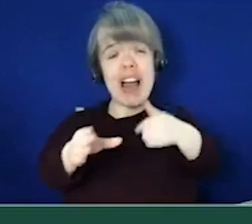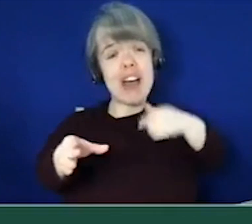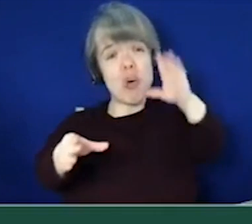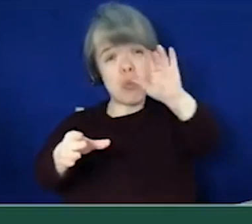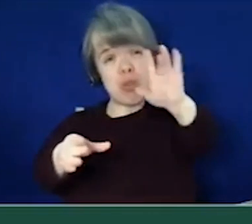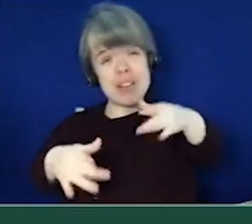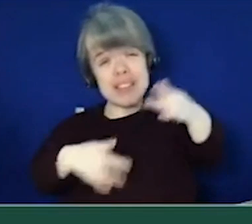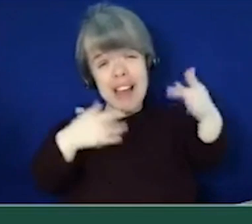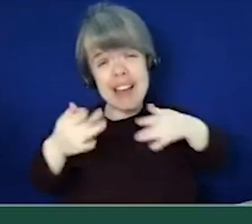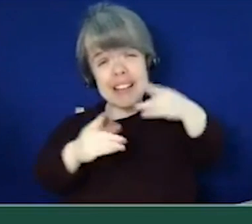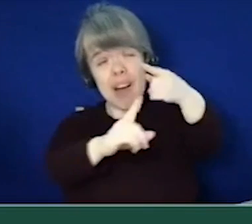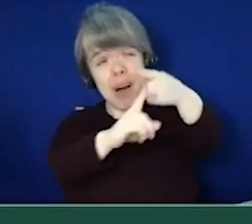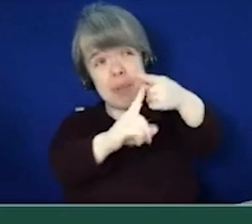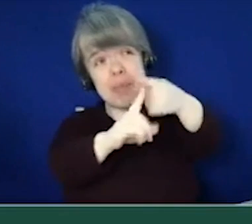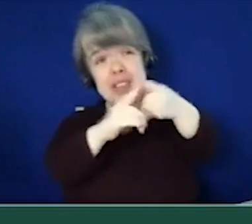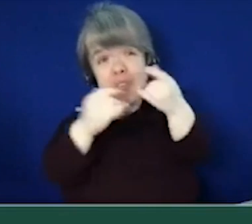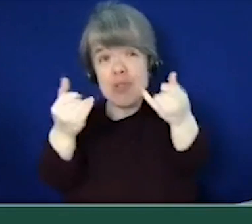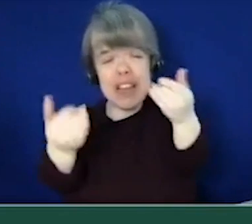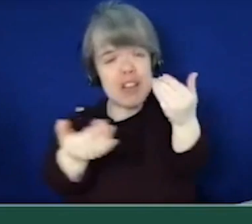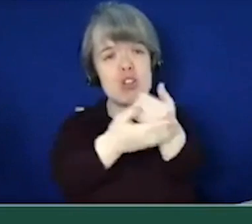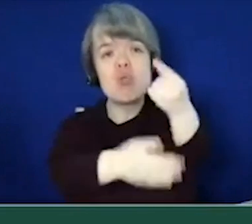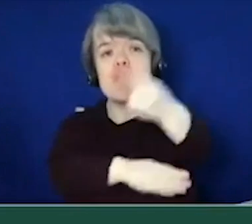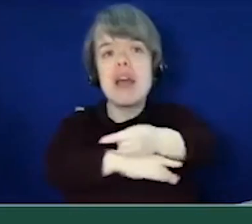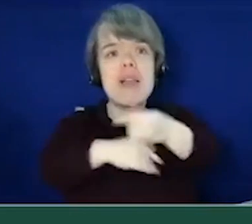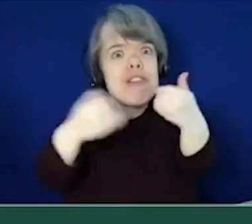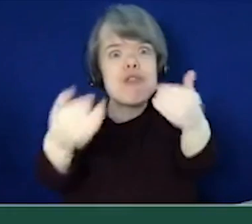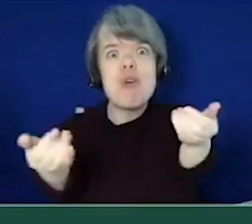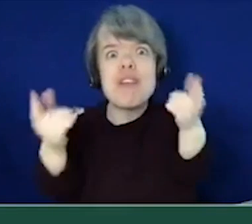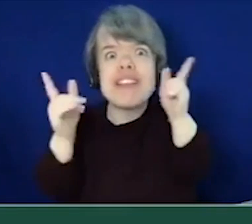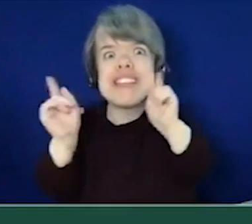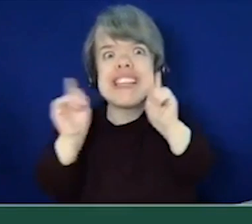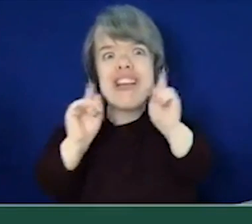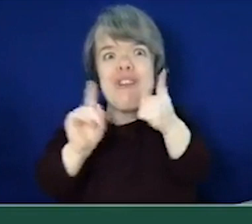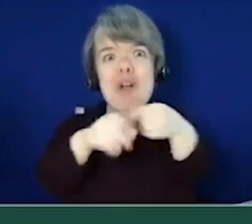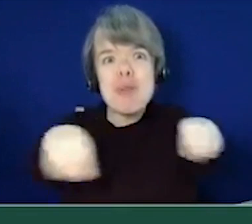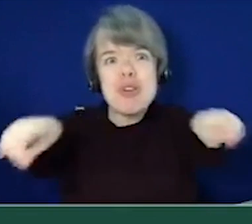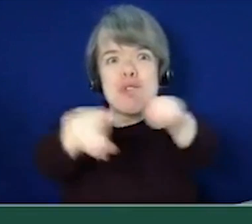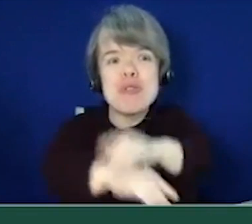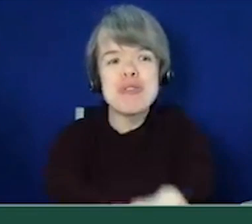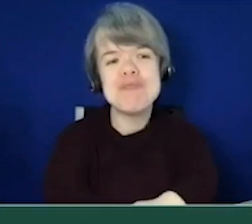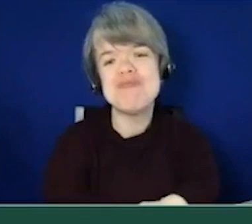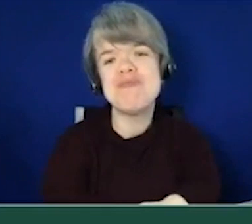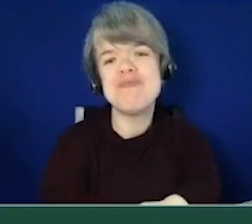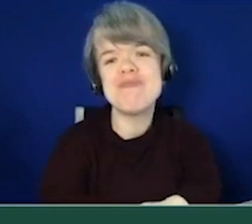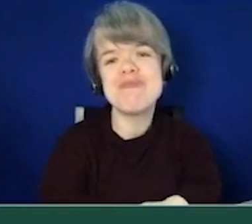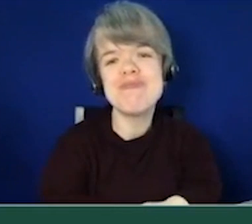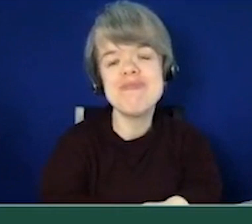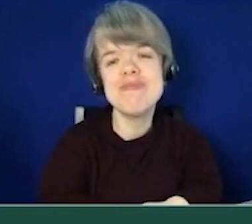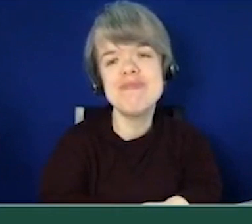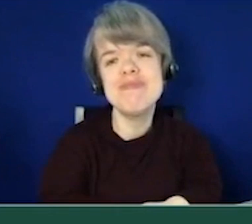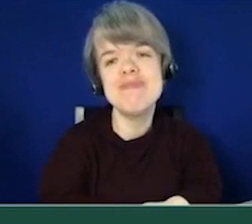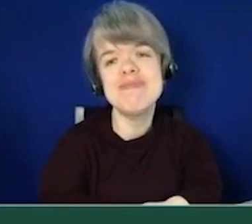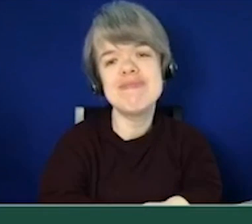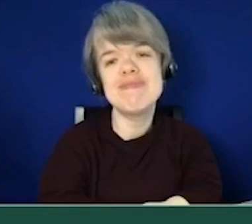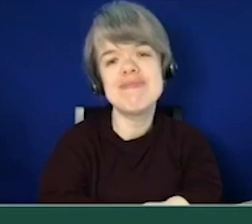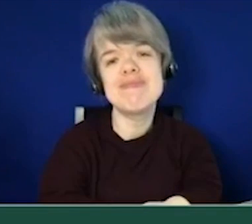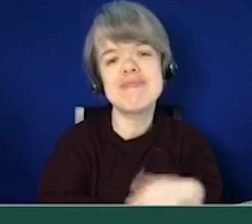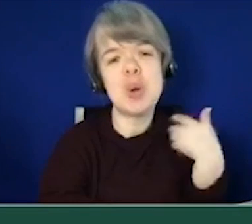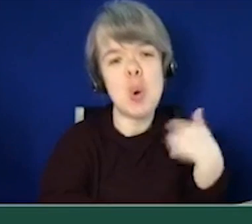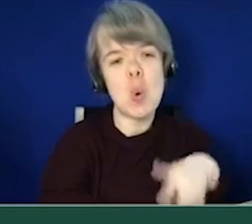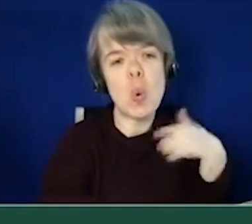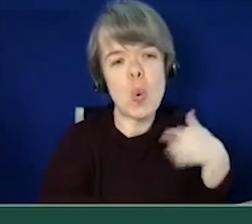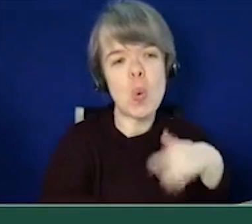country. I was in Buffalo for 4 months with our proud partners in Buffalo. I saw day to day what those partners did to run the very best